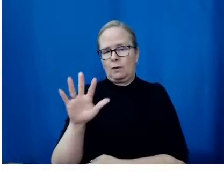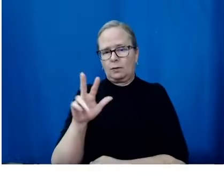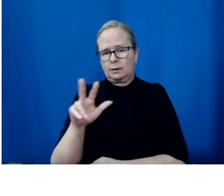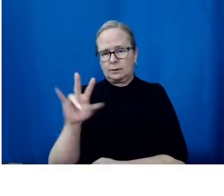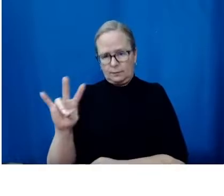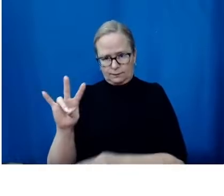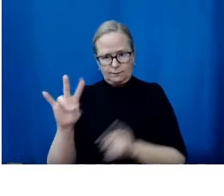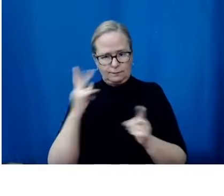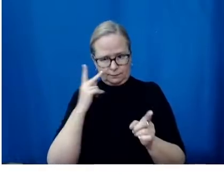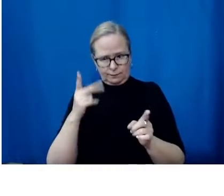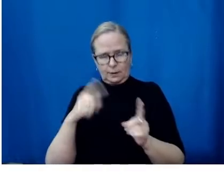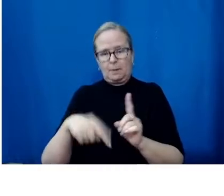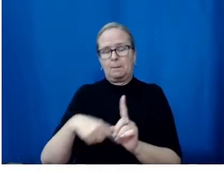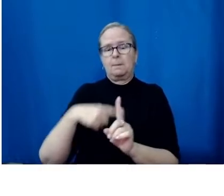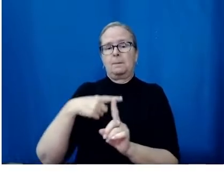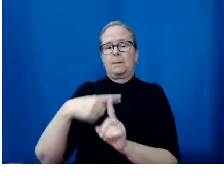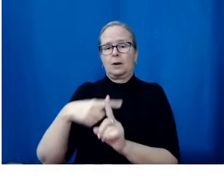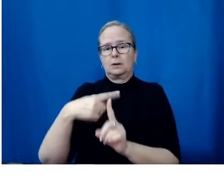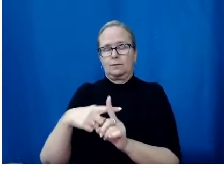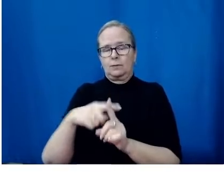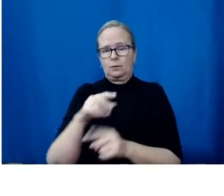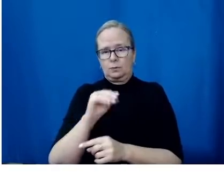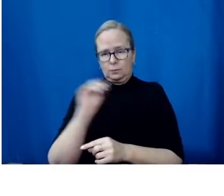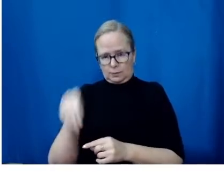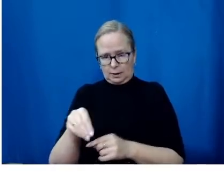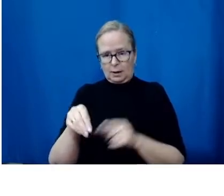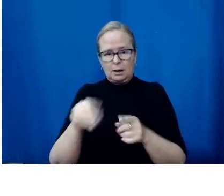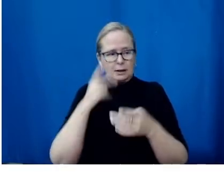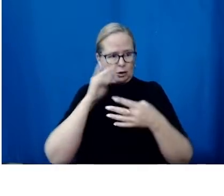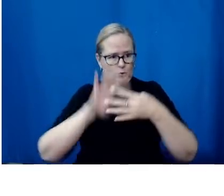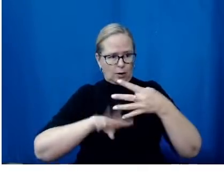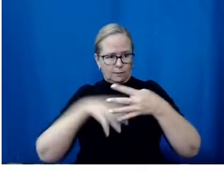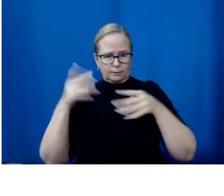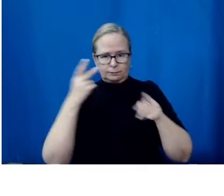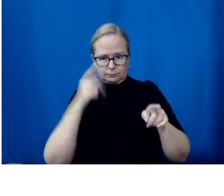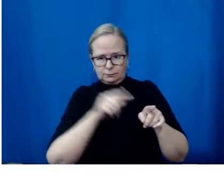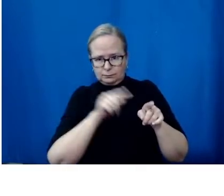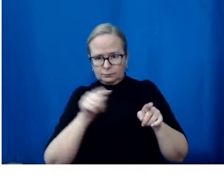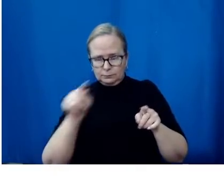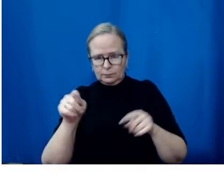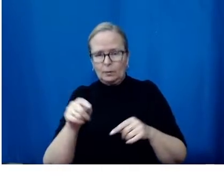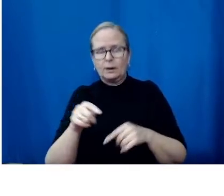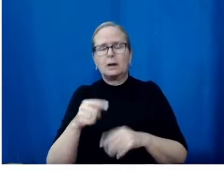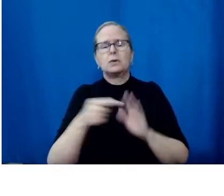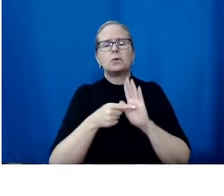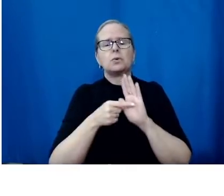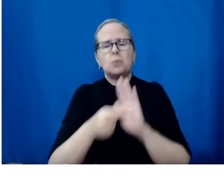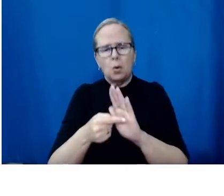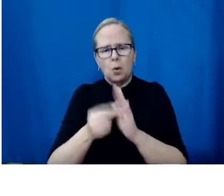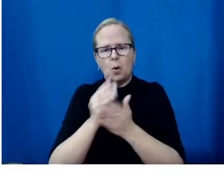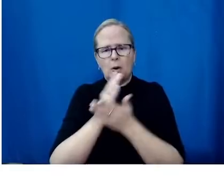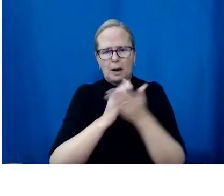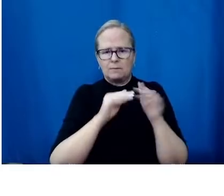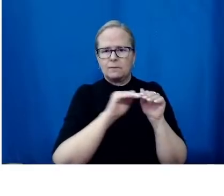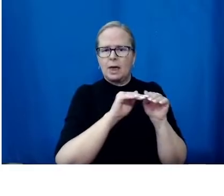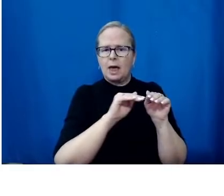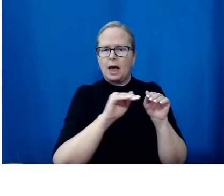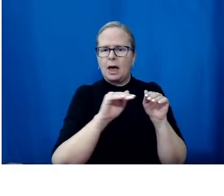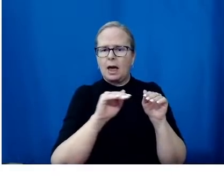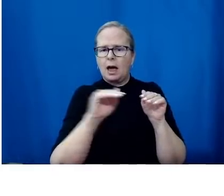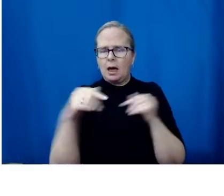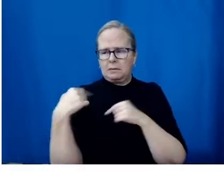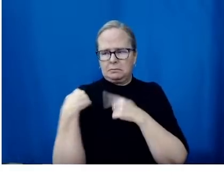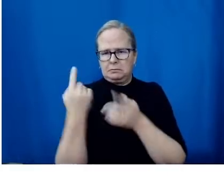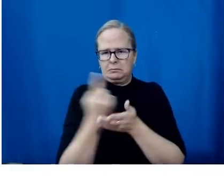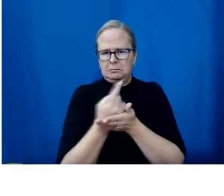yesterday. Positivity, which you see here on the graphic, is a better measure. And I just want to show how flat it's been